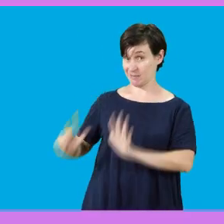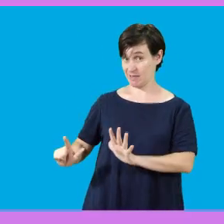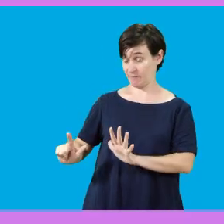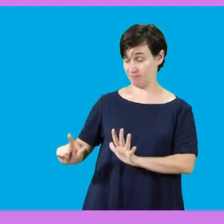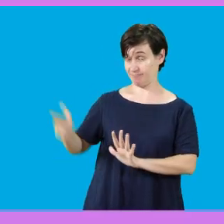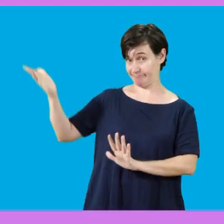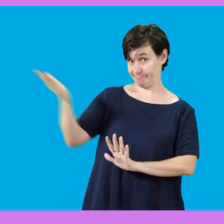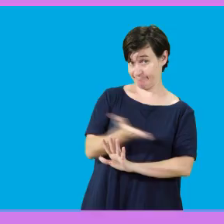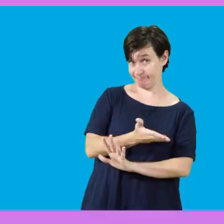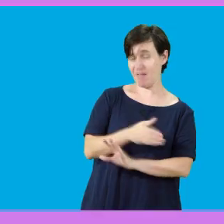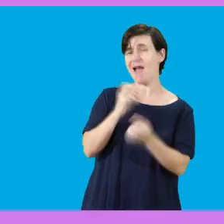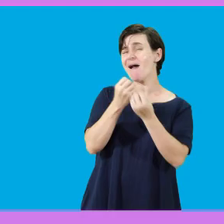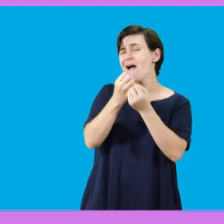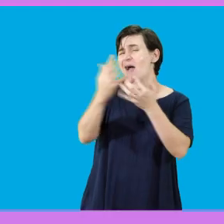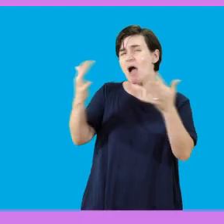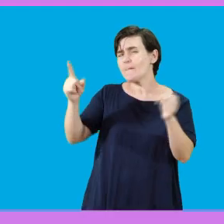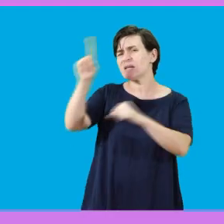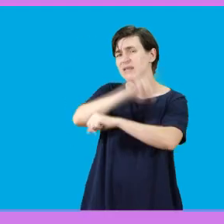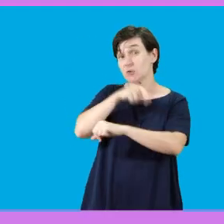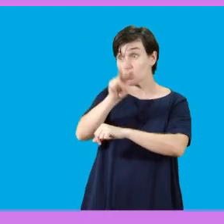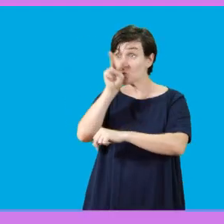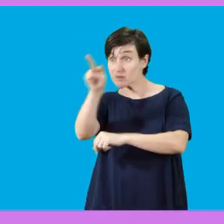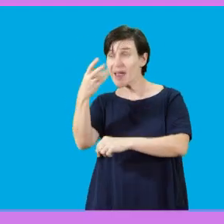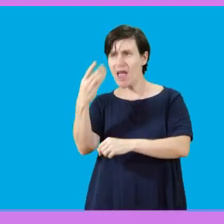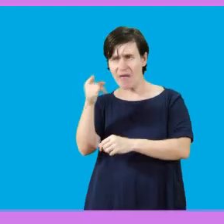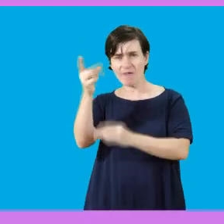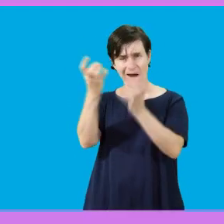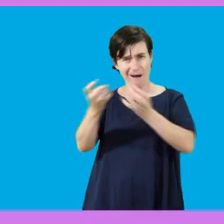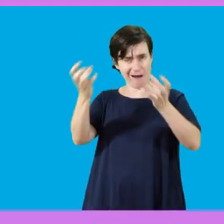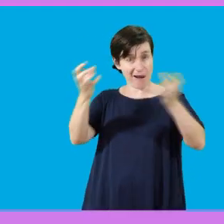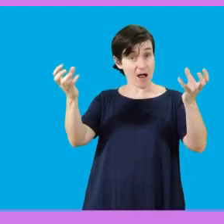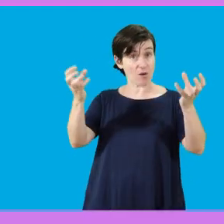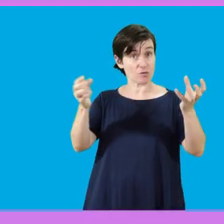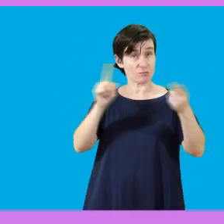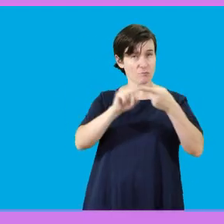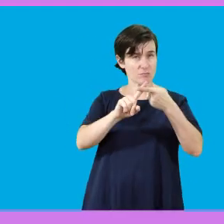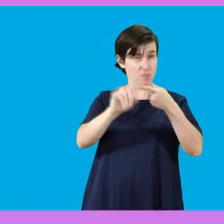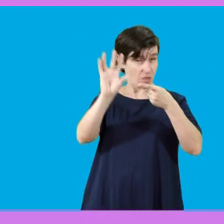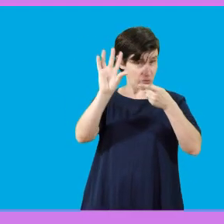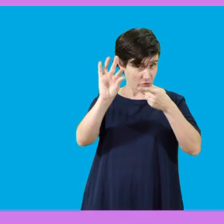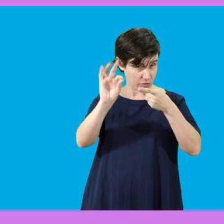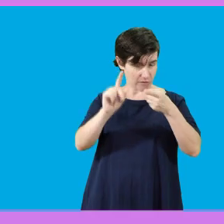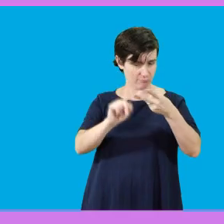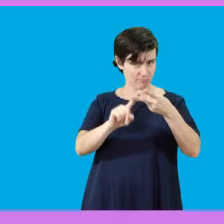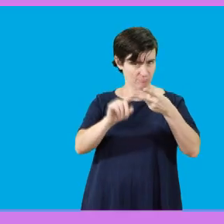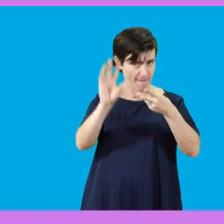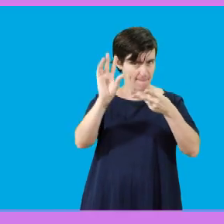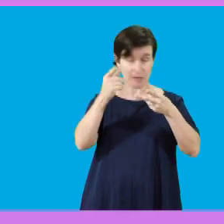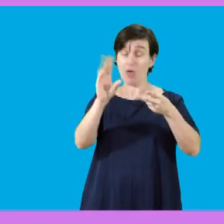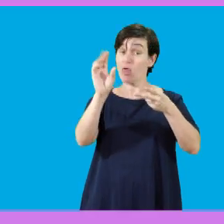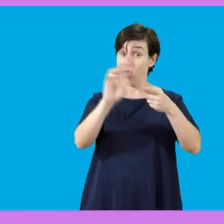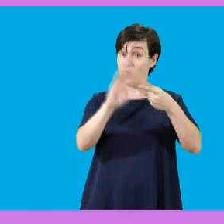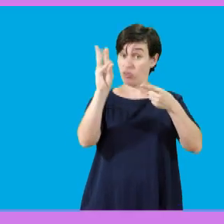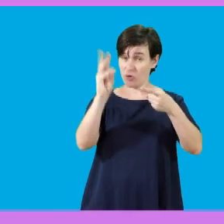many days will we get a day that is partly cloudy? So it means it's going to be 1, which is